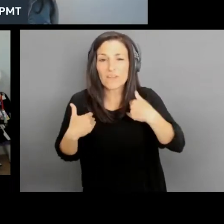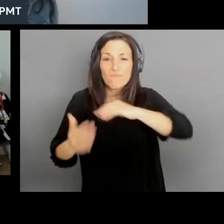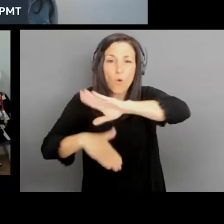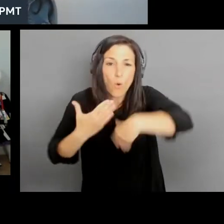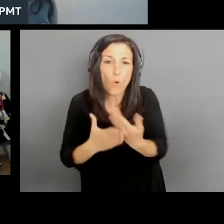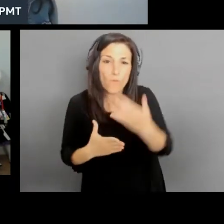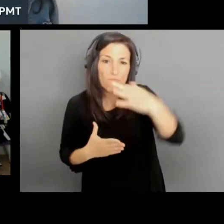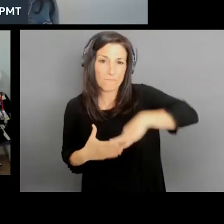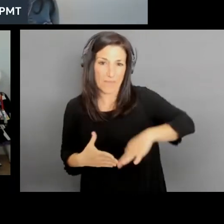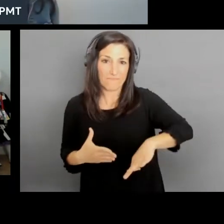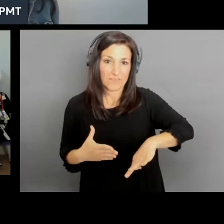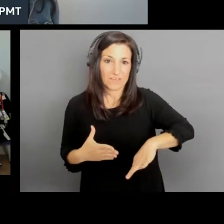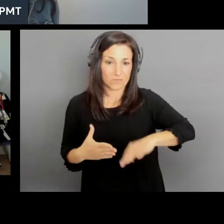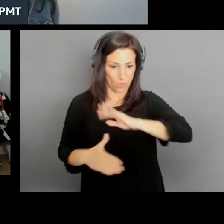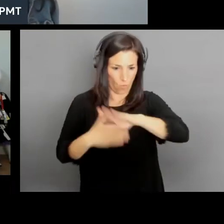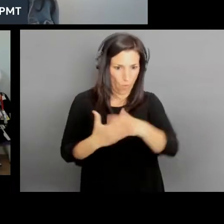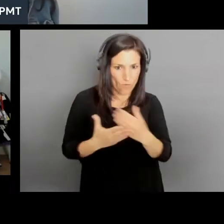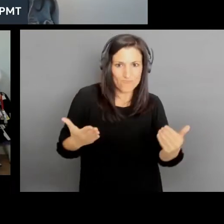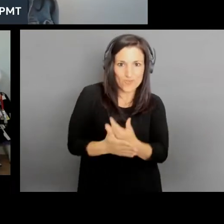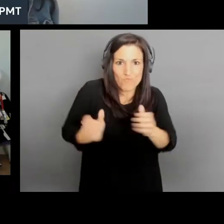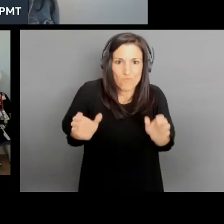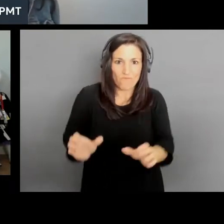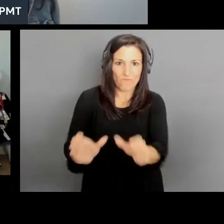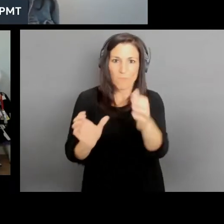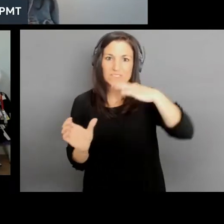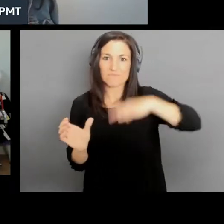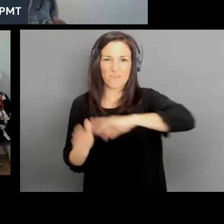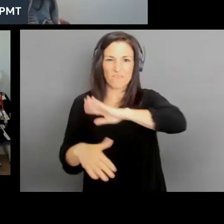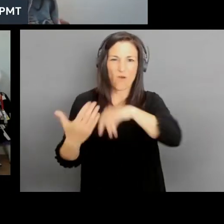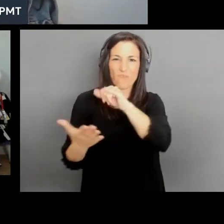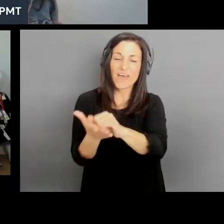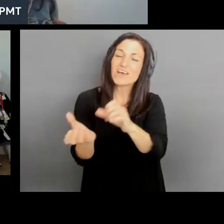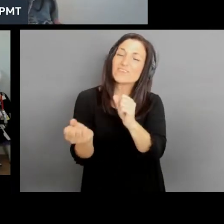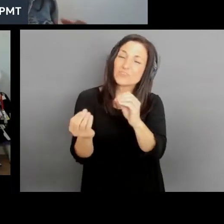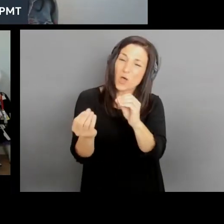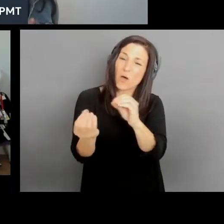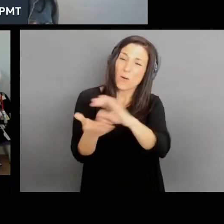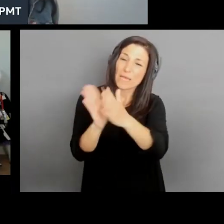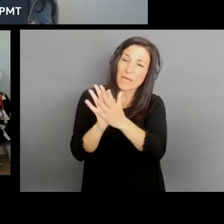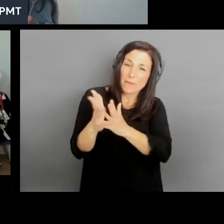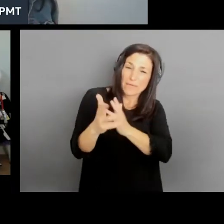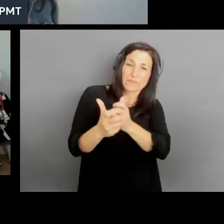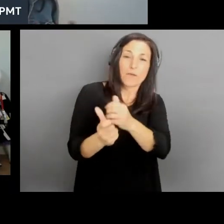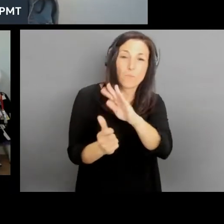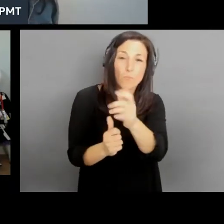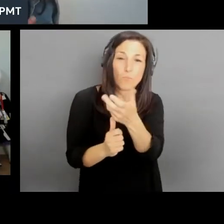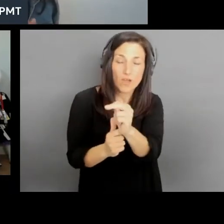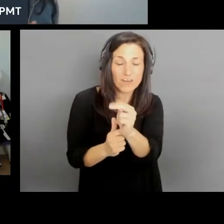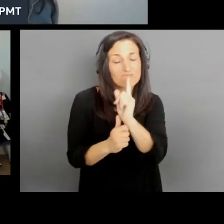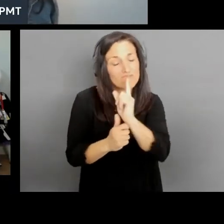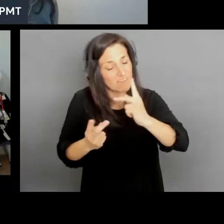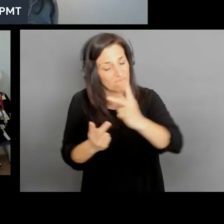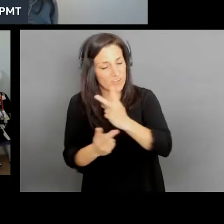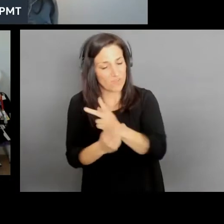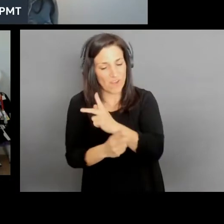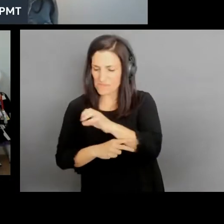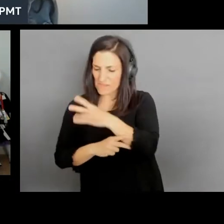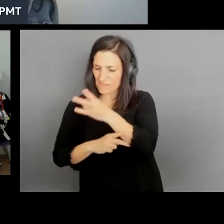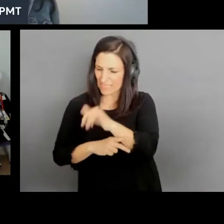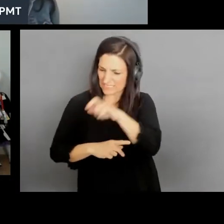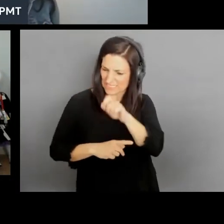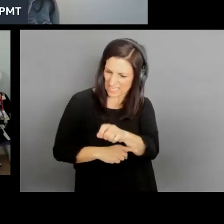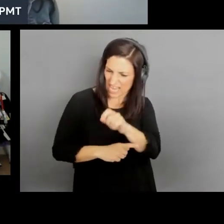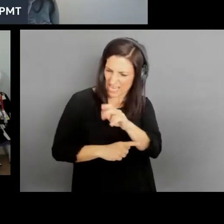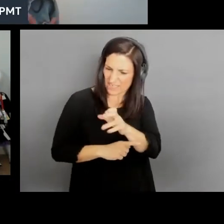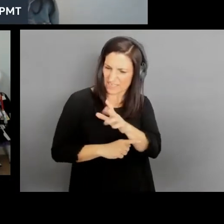things like that. So .NET modernization really is kind of figuring out how to get your legacy .NET framework application and